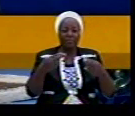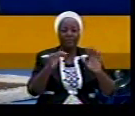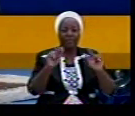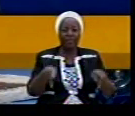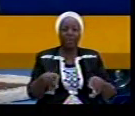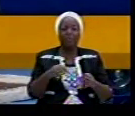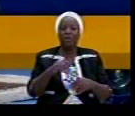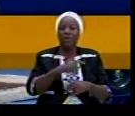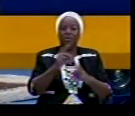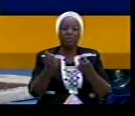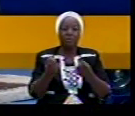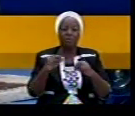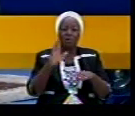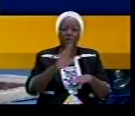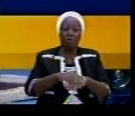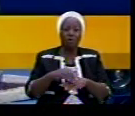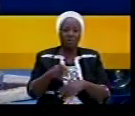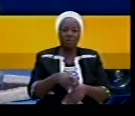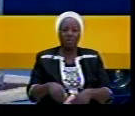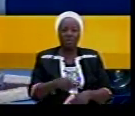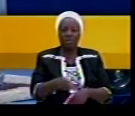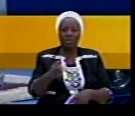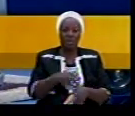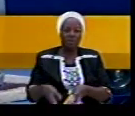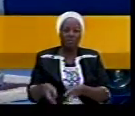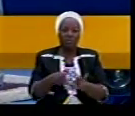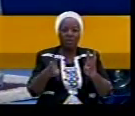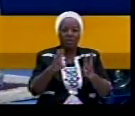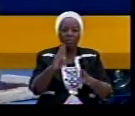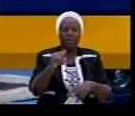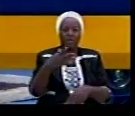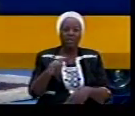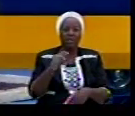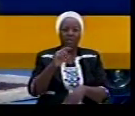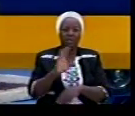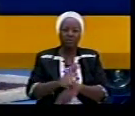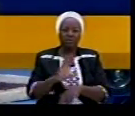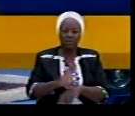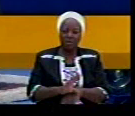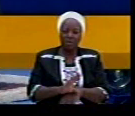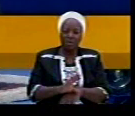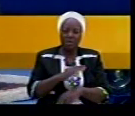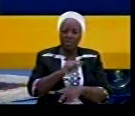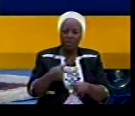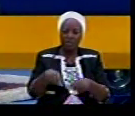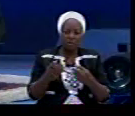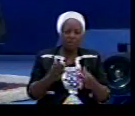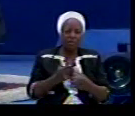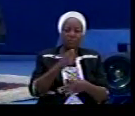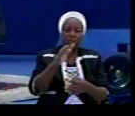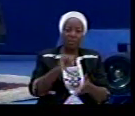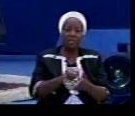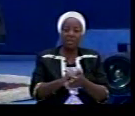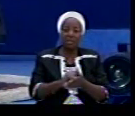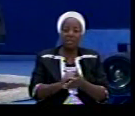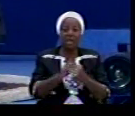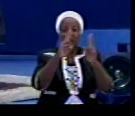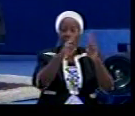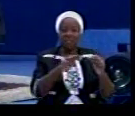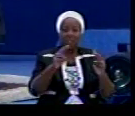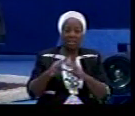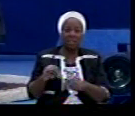their way by the church, they passed through Phoenicia and